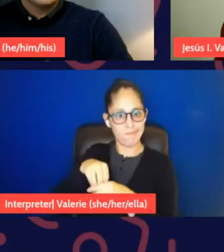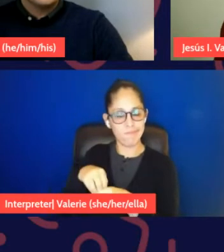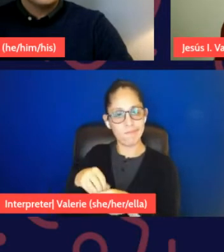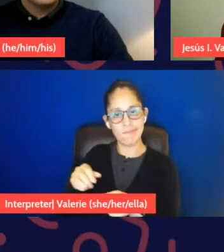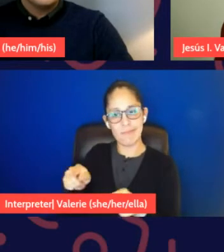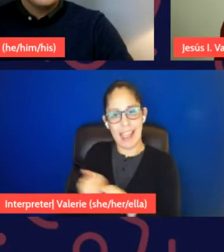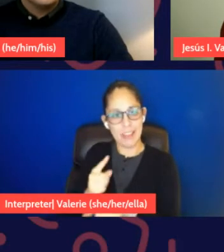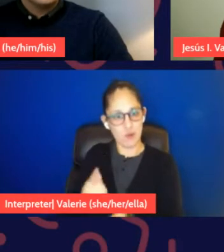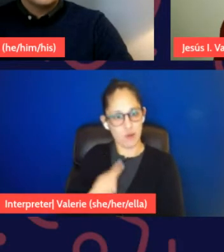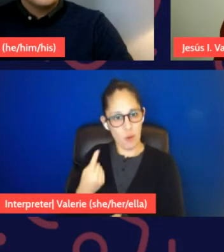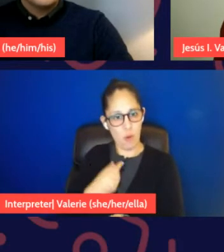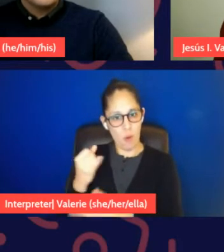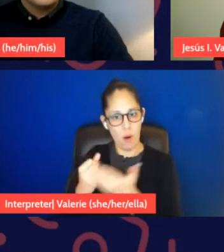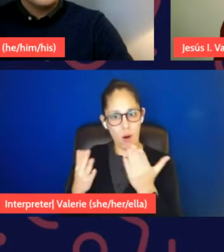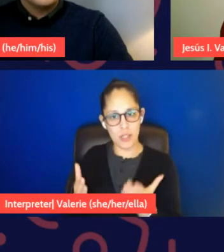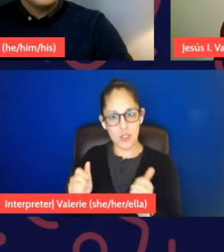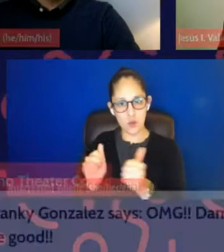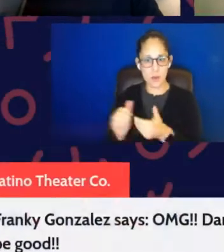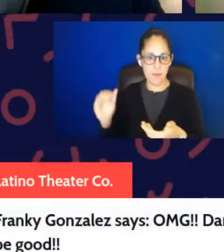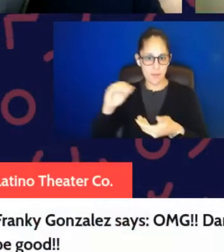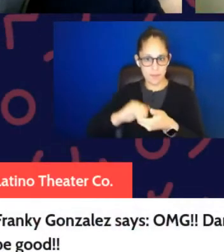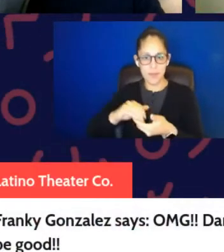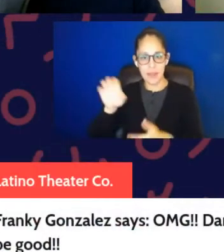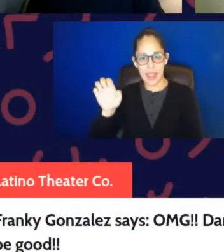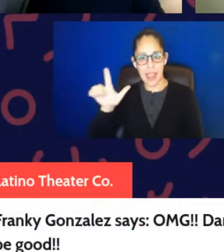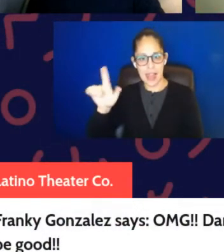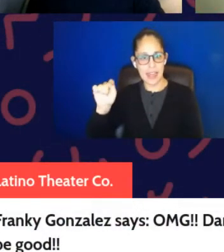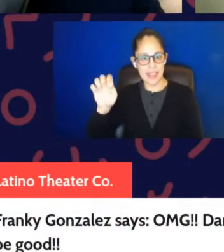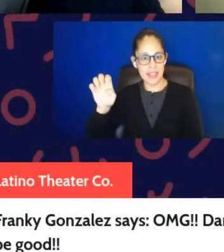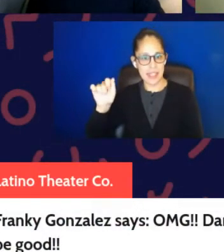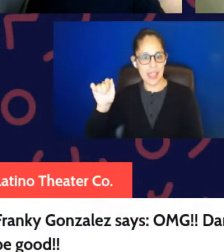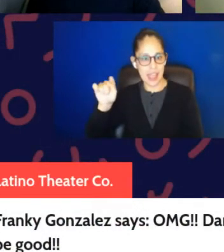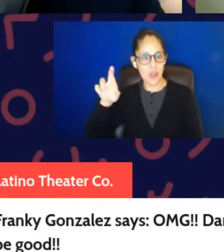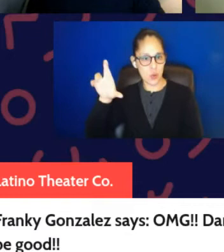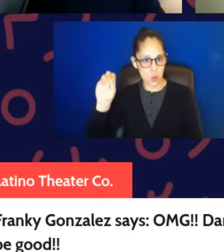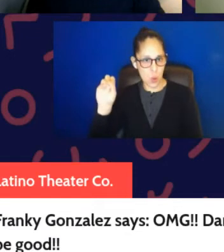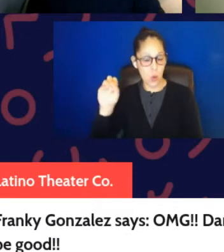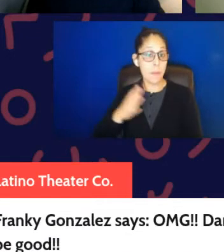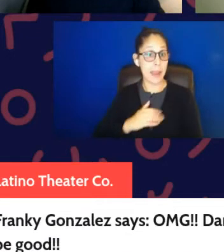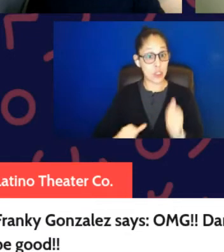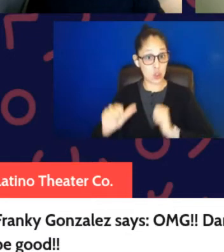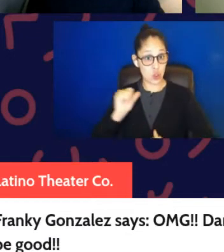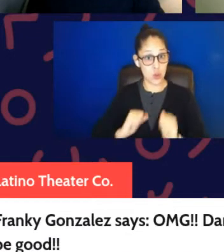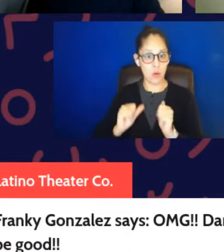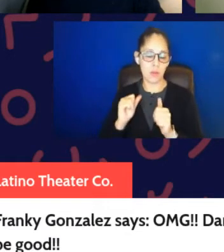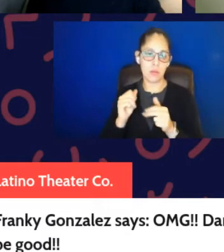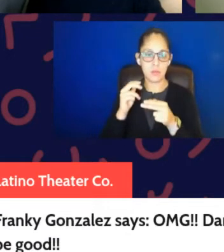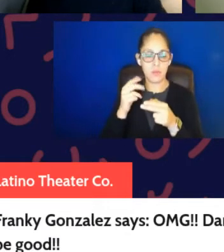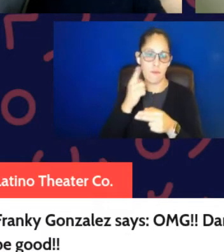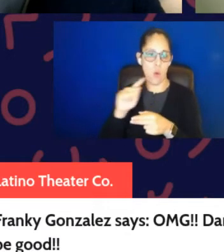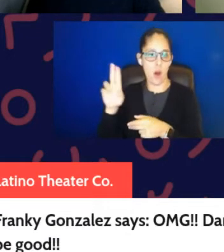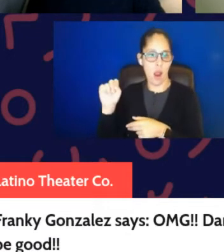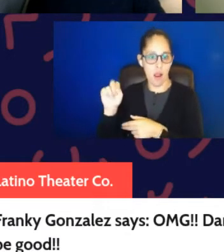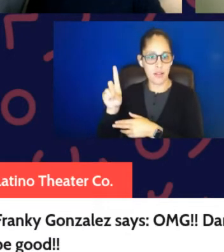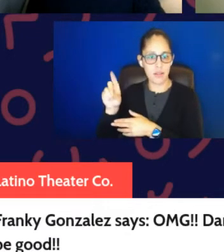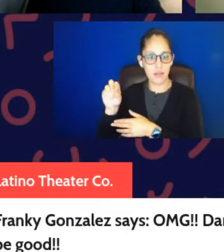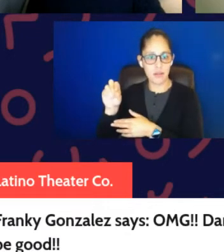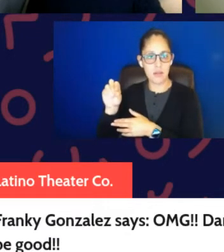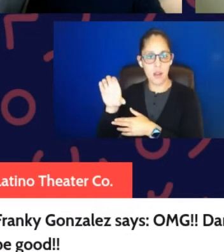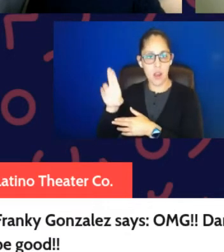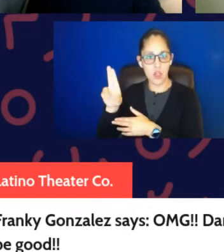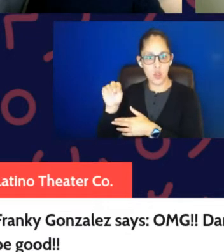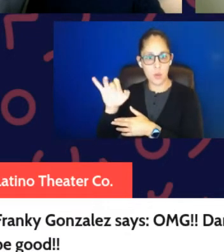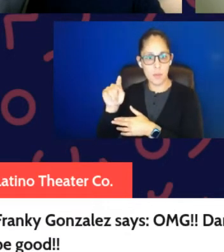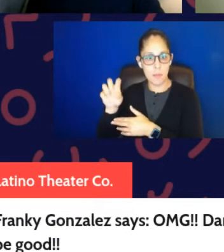pairing with Teatro Audaz to bring my solo show Undocuments to the Encuentro. Undocuments is a